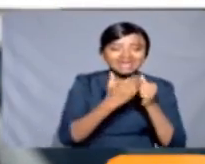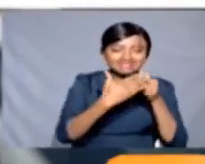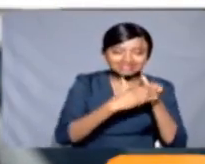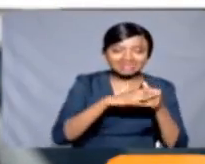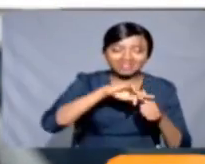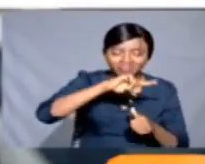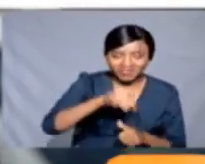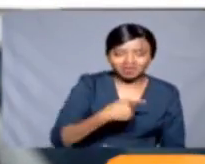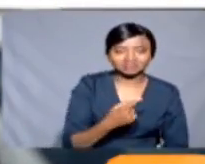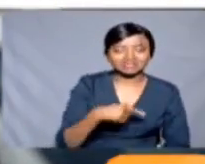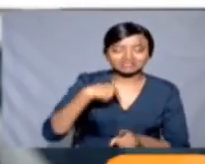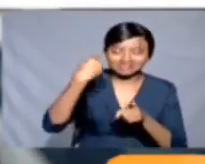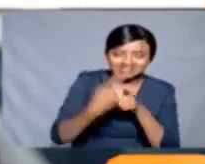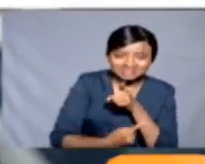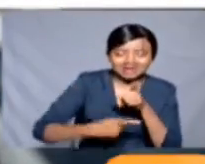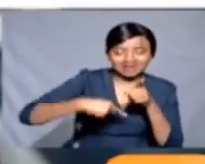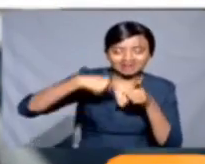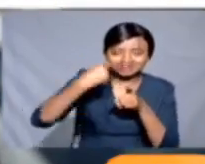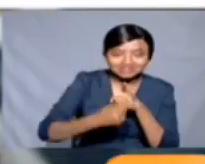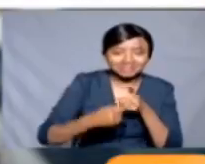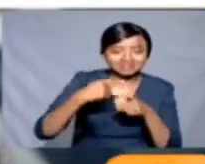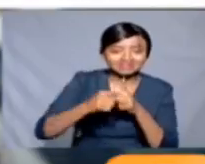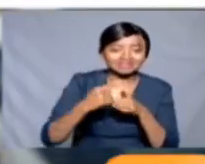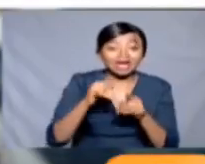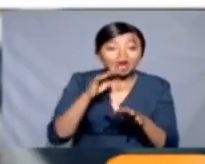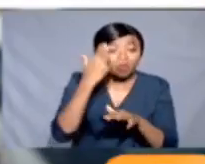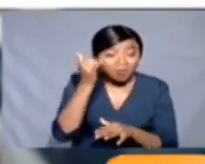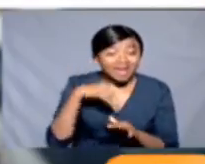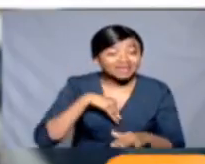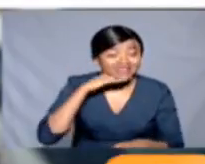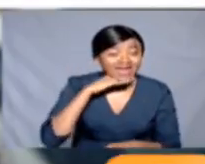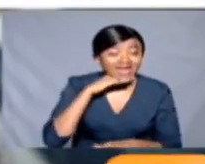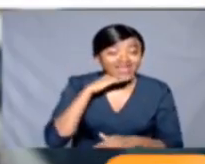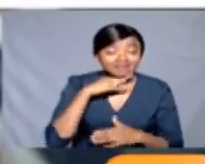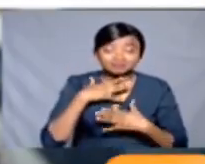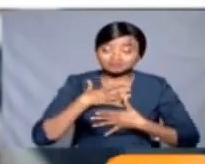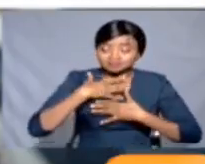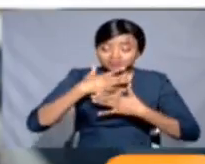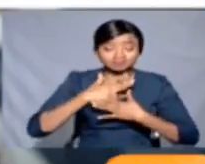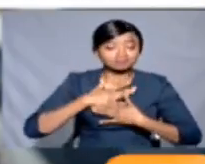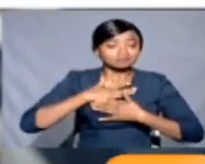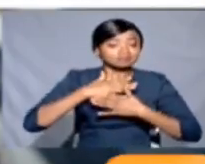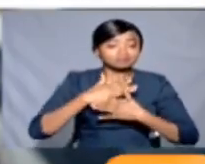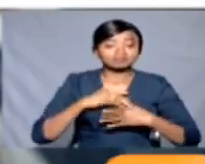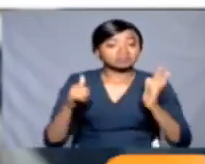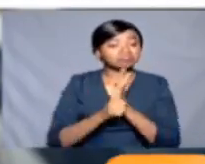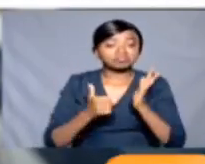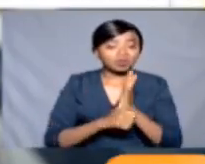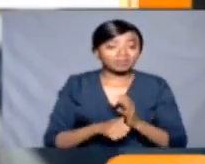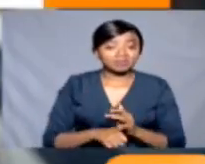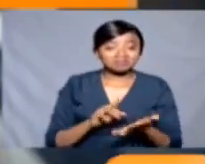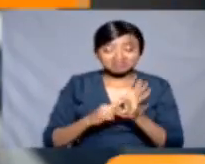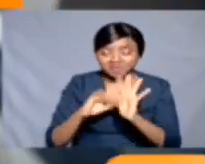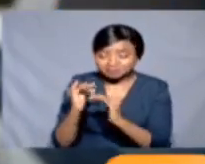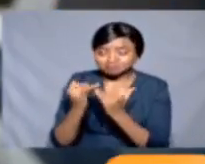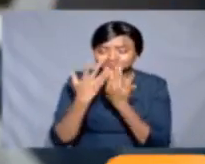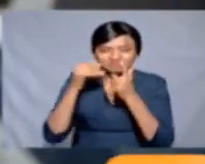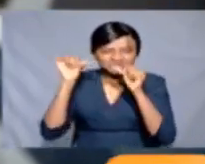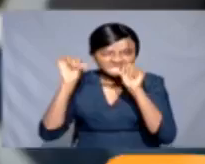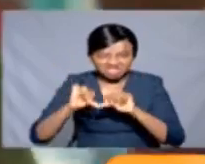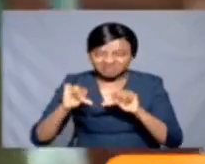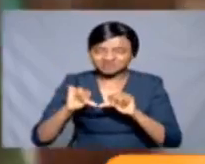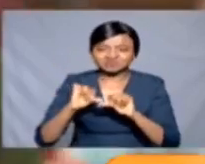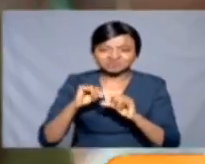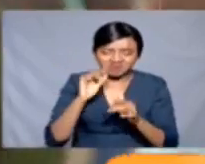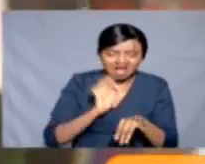respiratory infections. We even say that the easiest way to get to the morgue in Nairobi is just from air pollution. It's not even other issues that we would want to